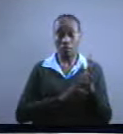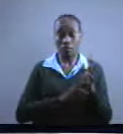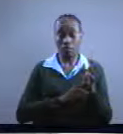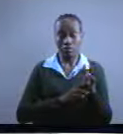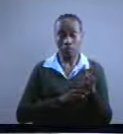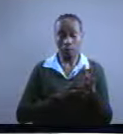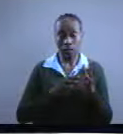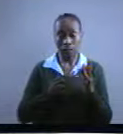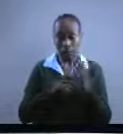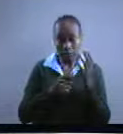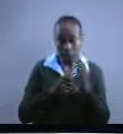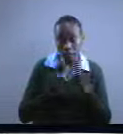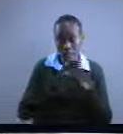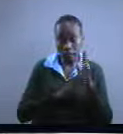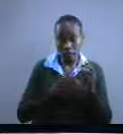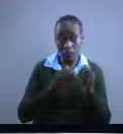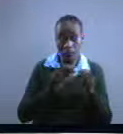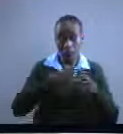time?